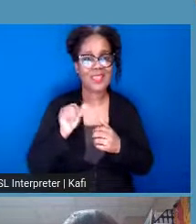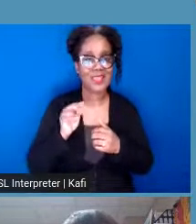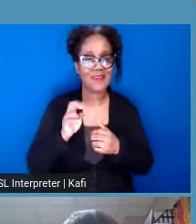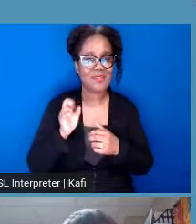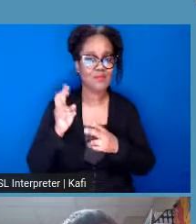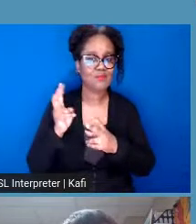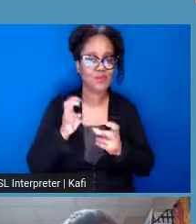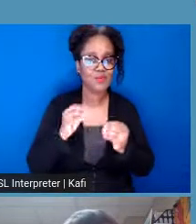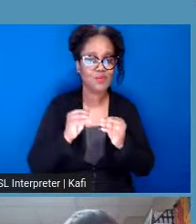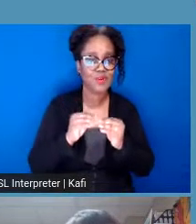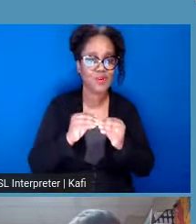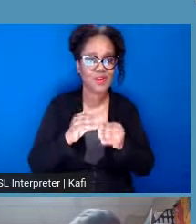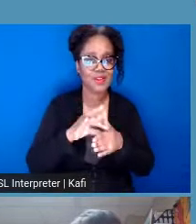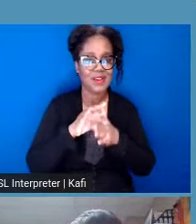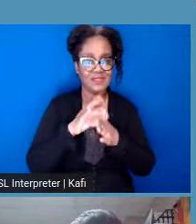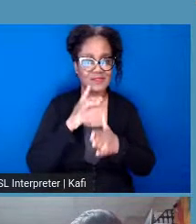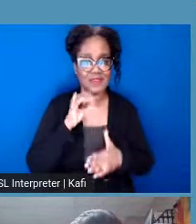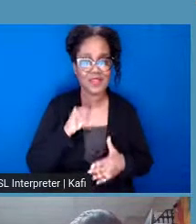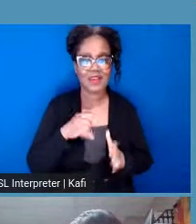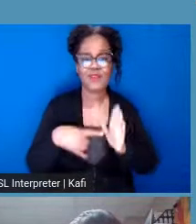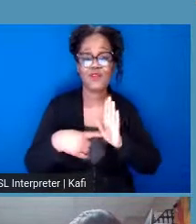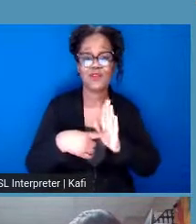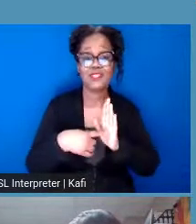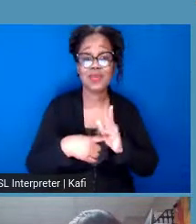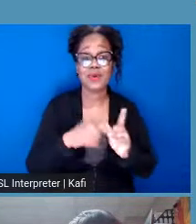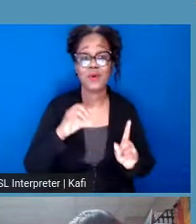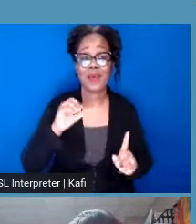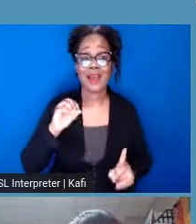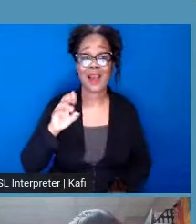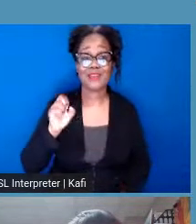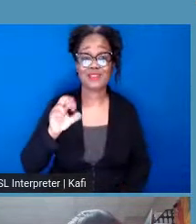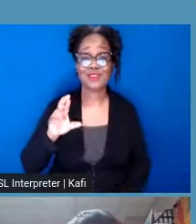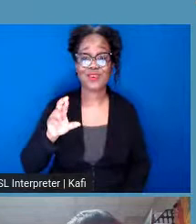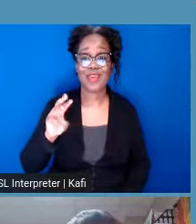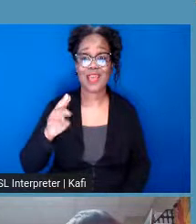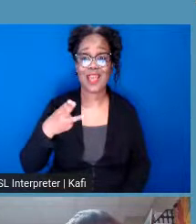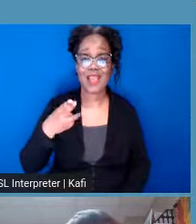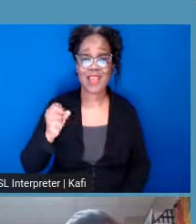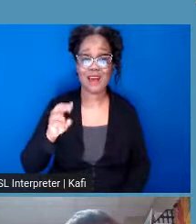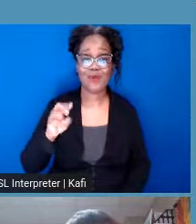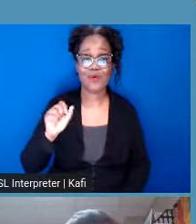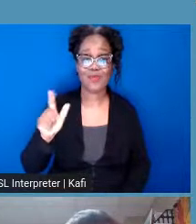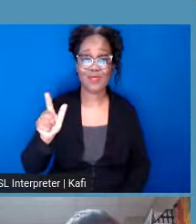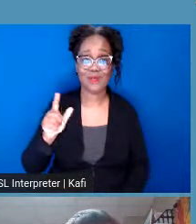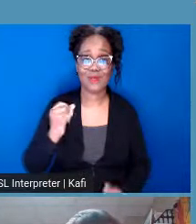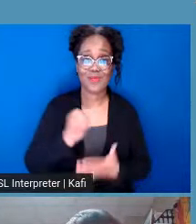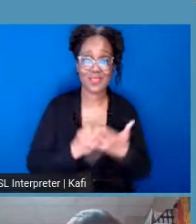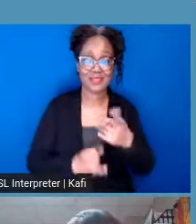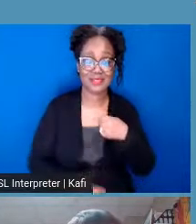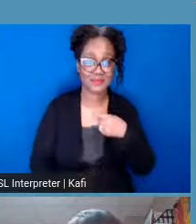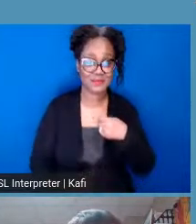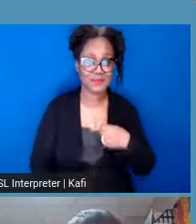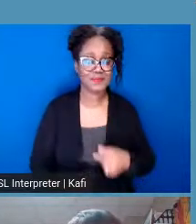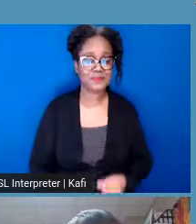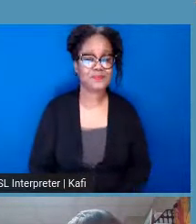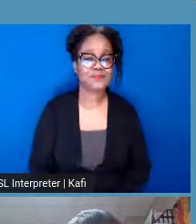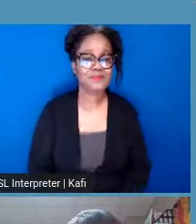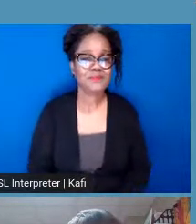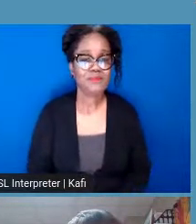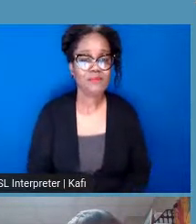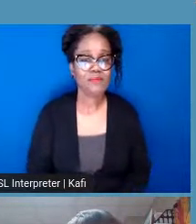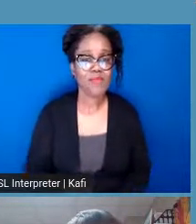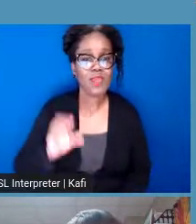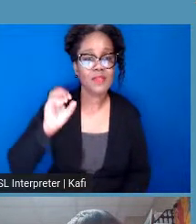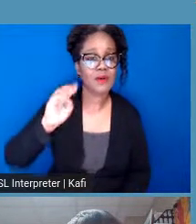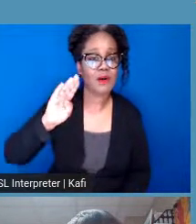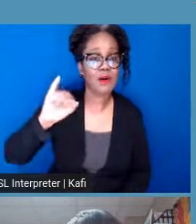So the one we selected is this Oscar Howe painting. And The individual object page gives a bio